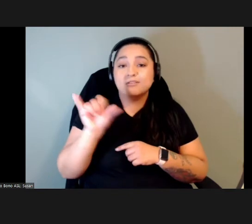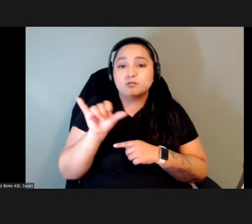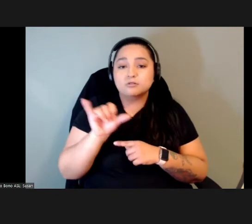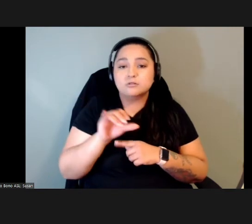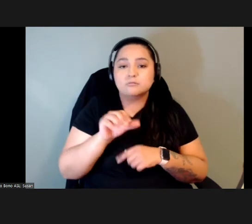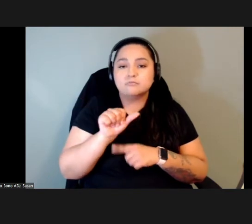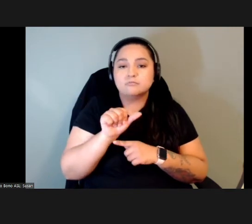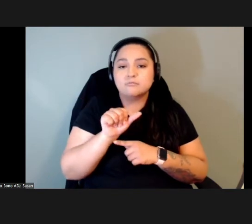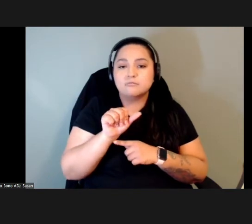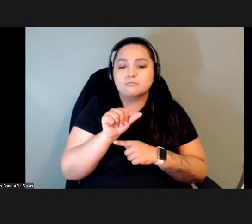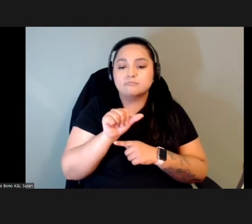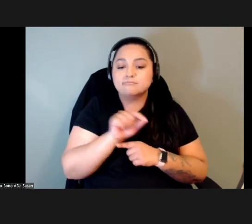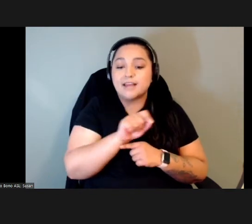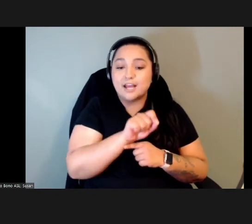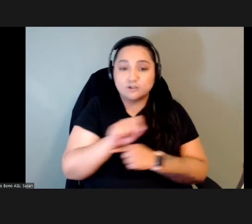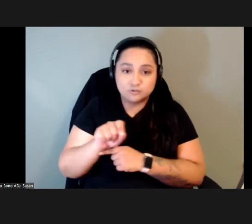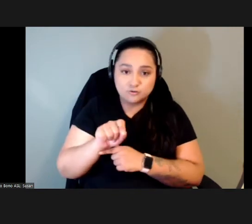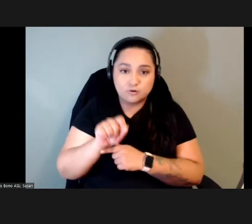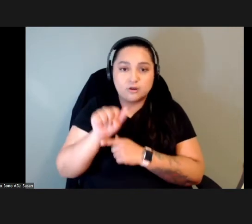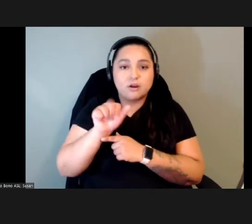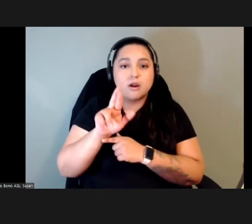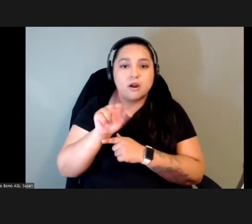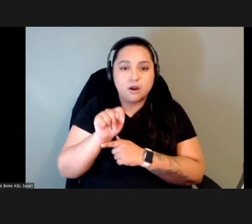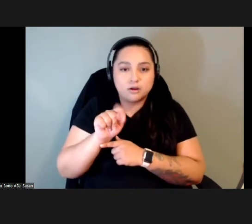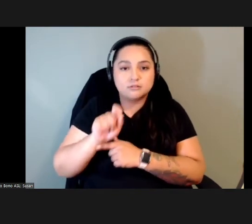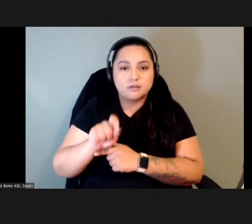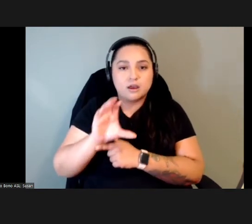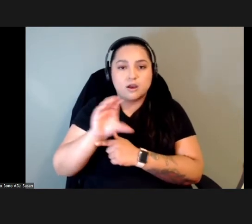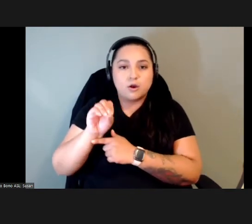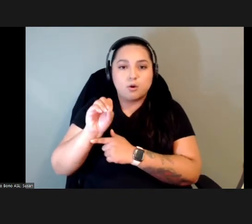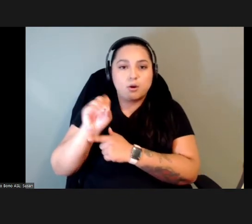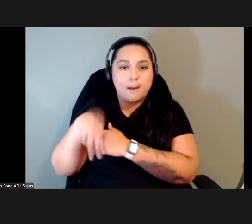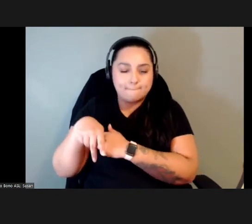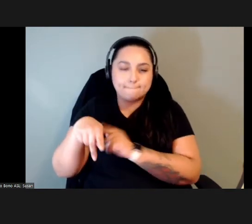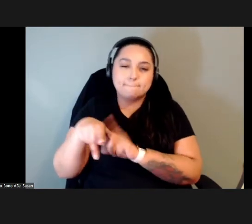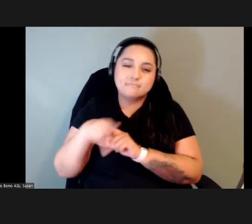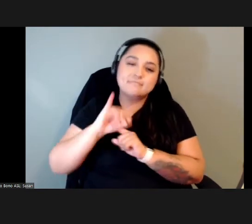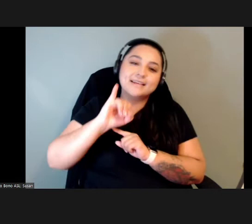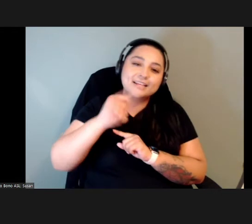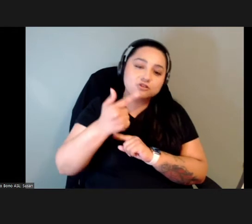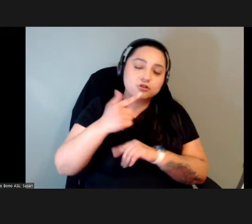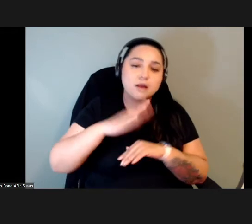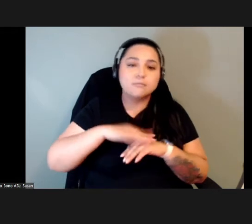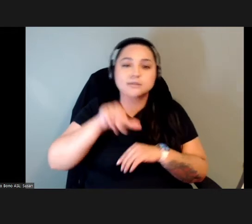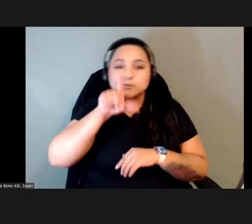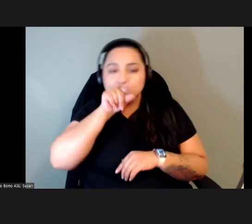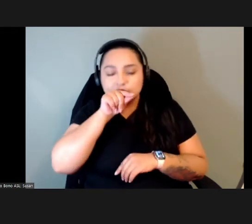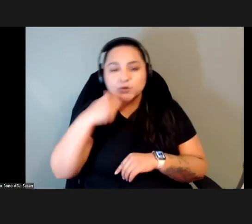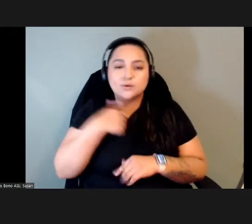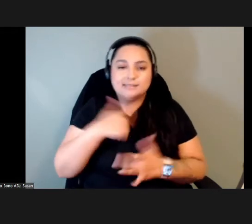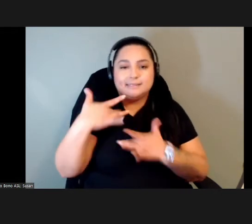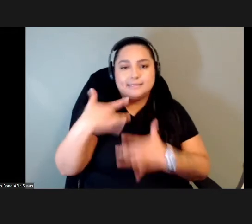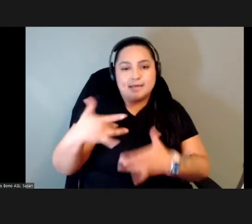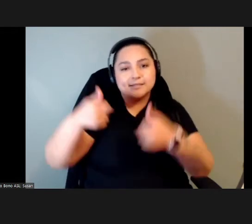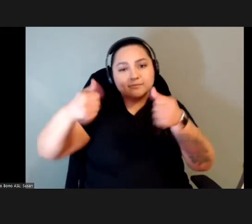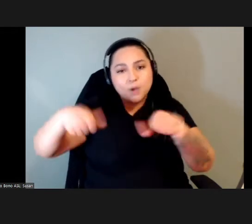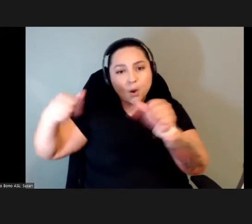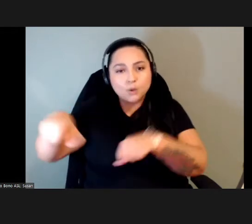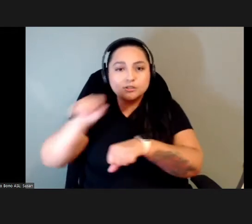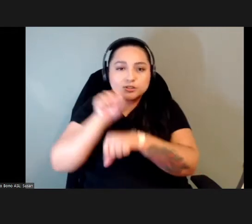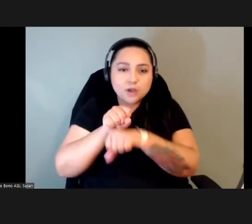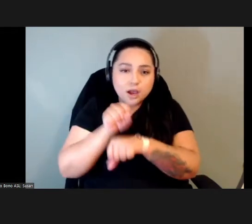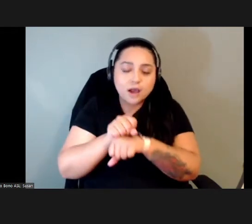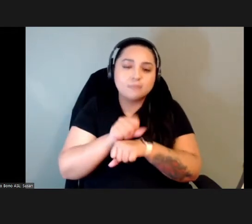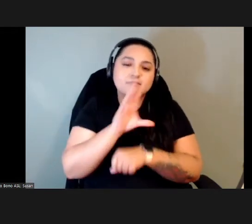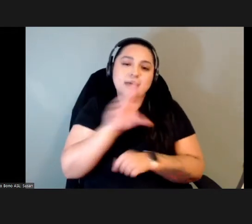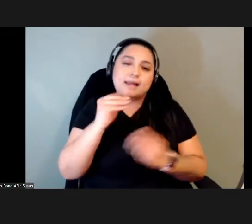_art_coop. And Instagram and Twitter are places where we post jobs in the solidarity economy movement and also